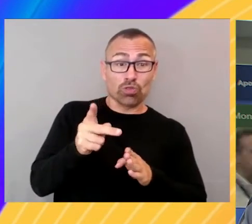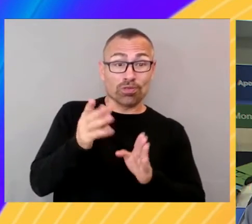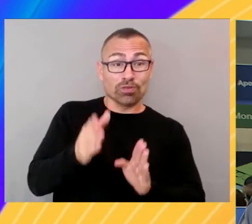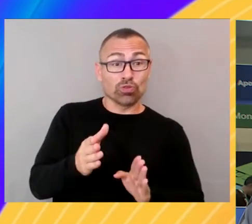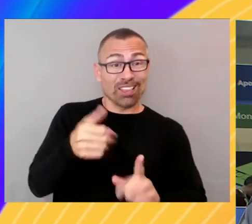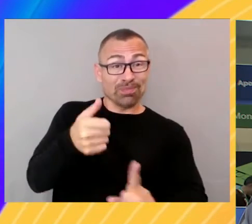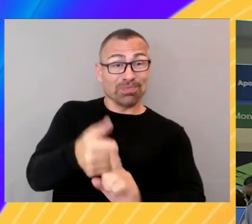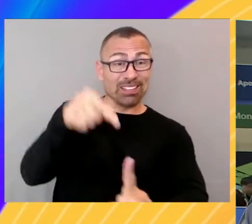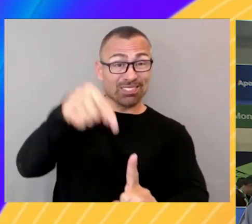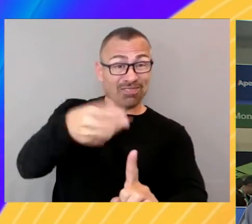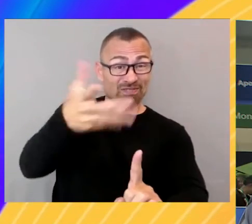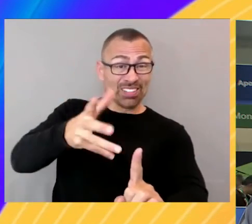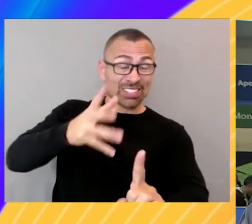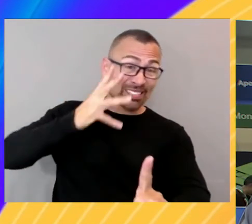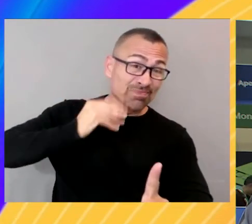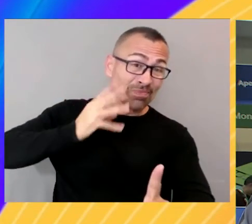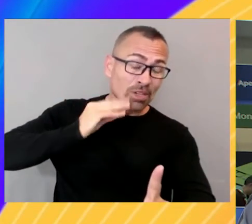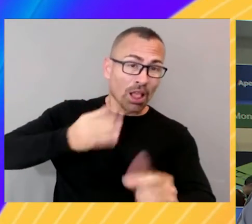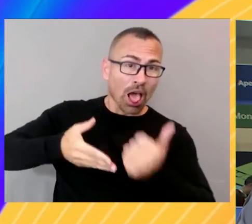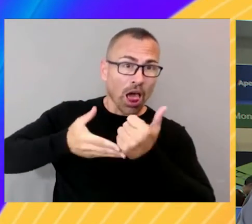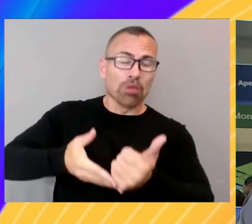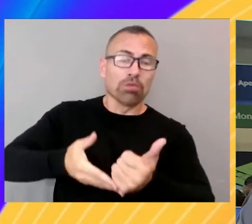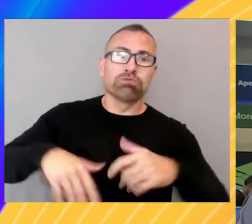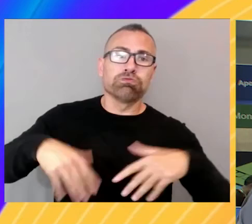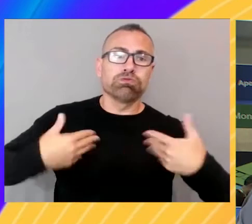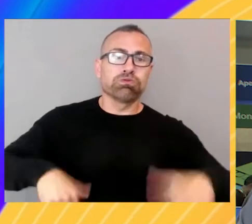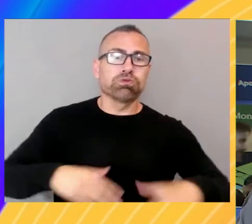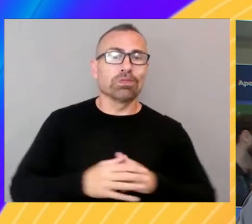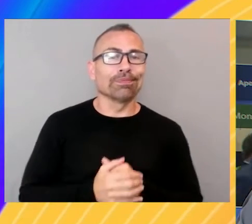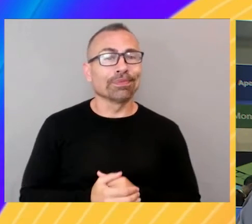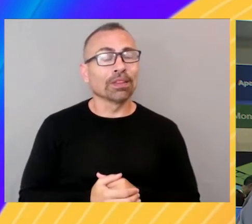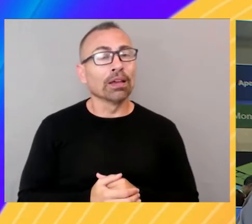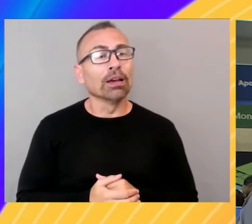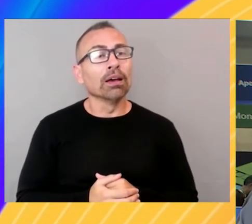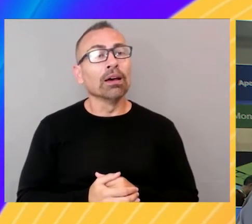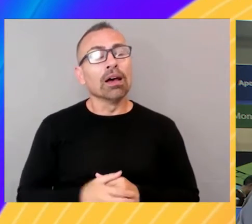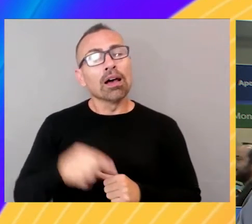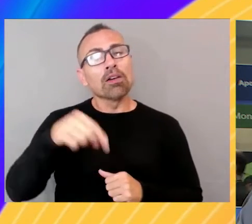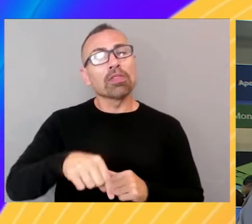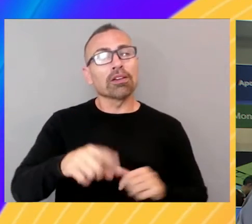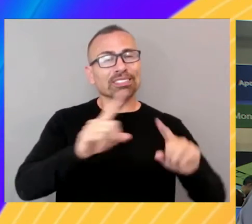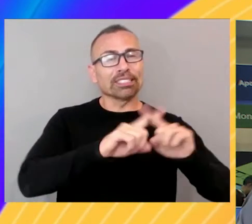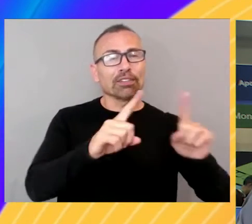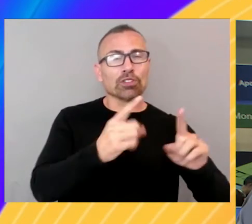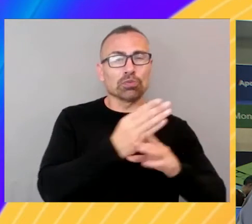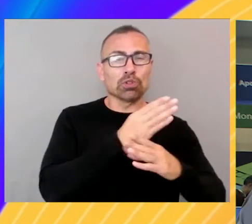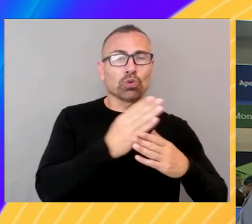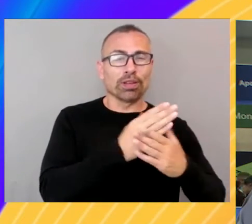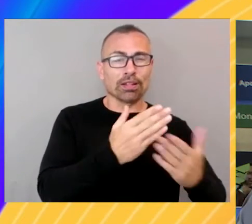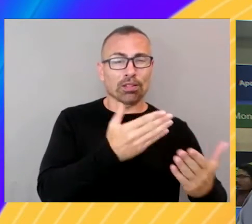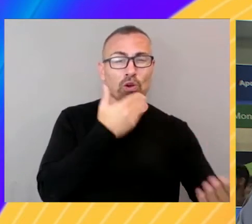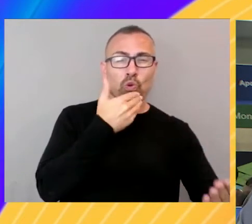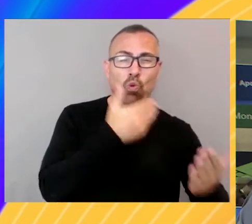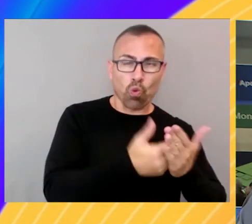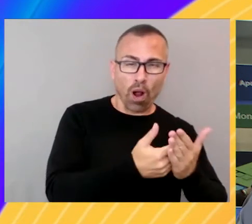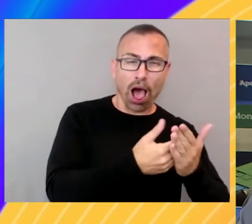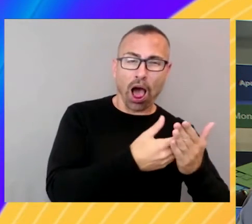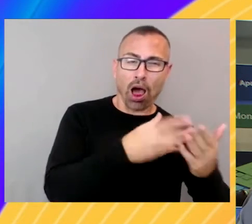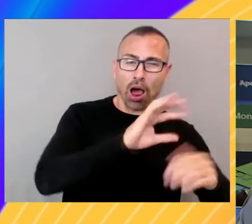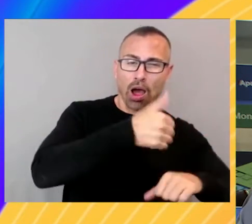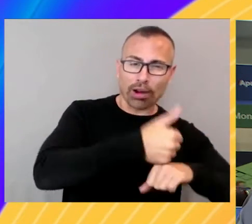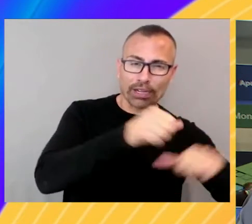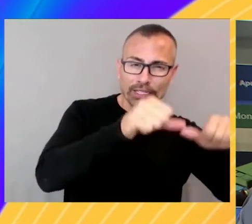the difference between the regular well-architected review and the ORR? So the ORR is based on